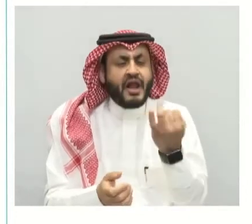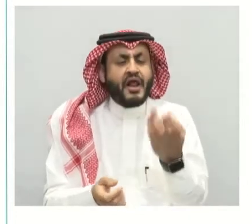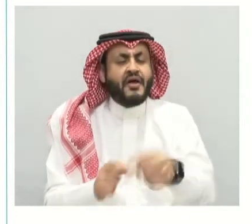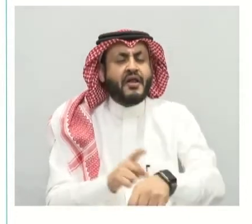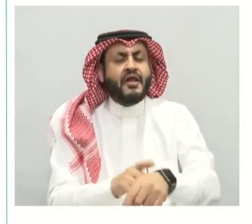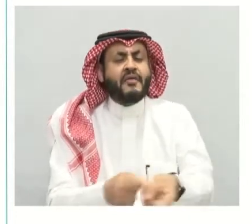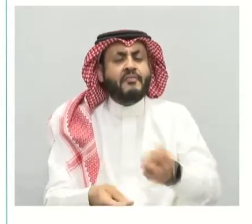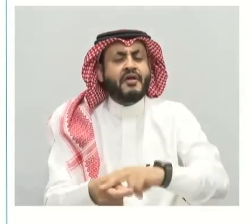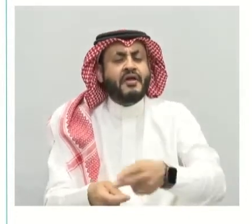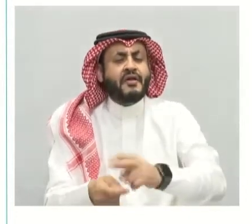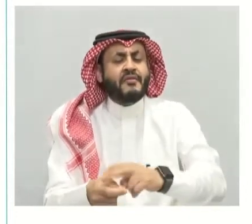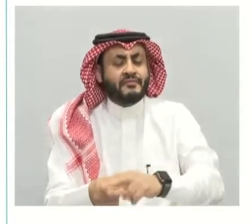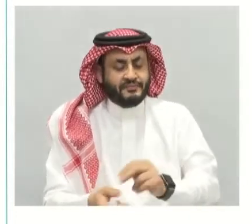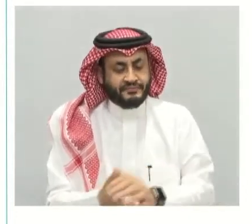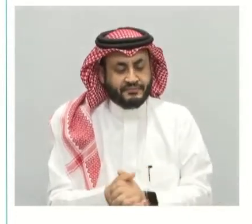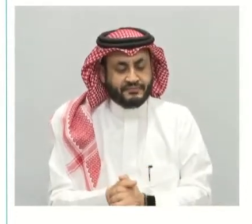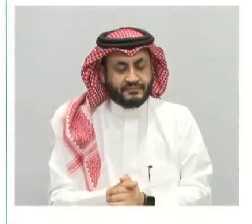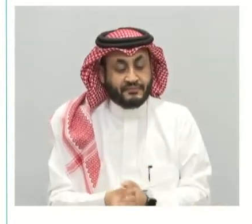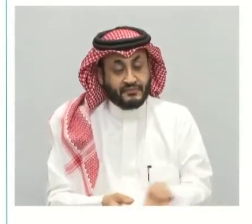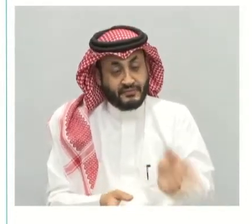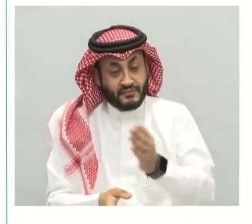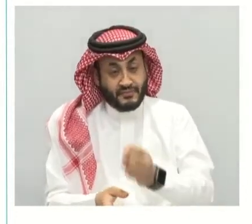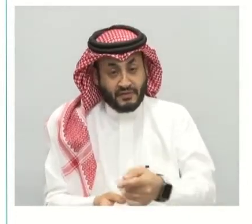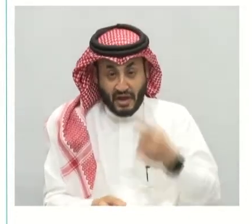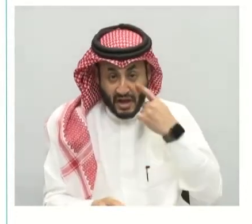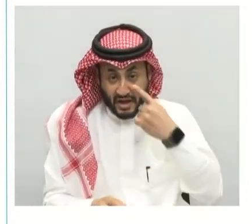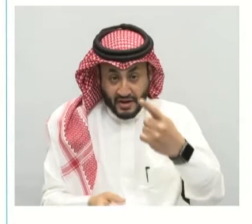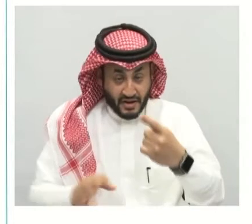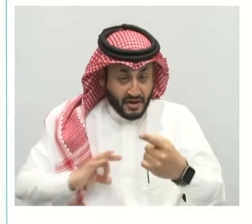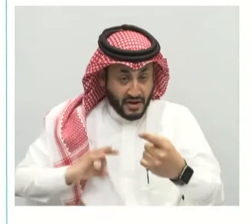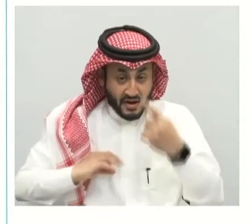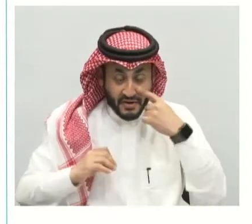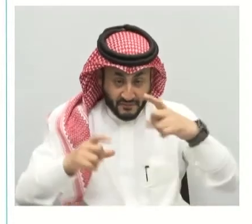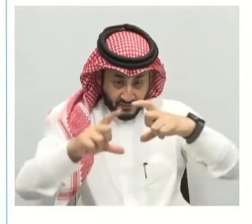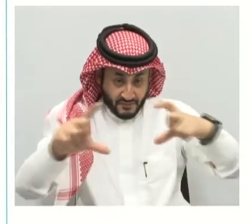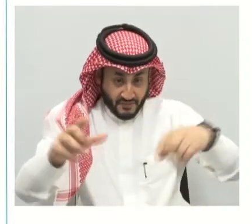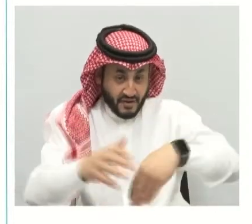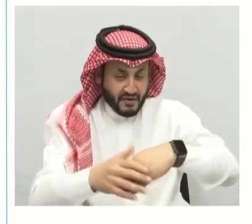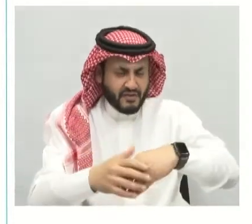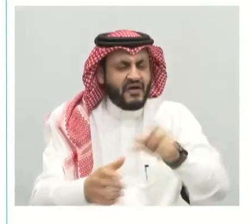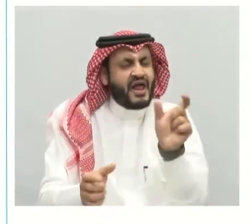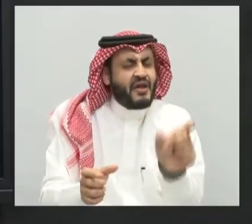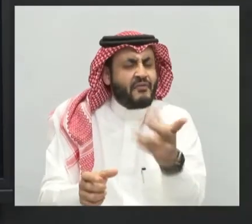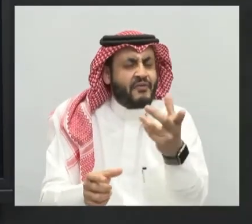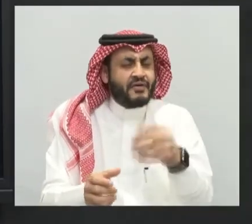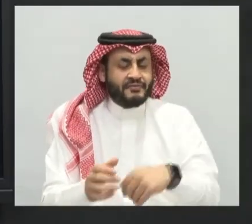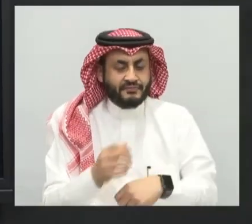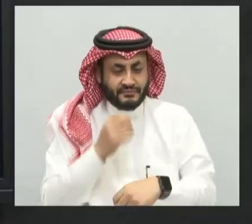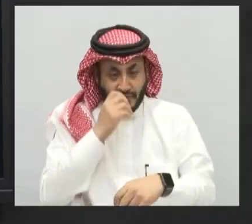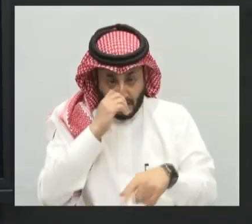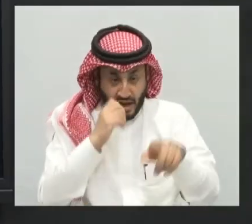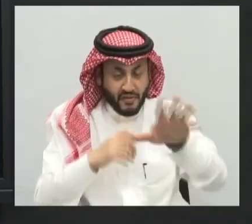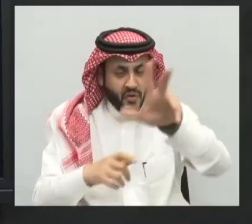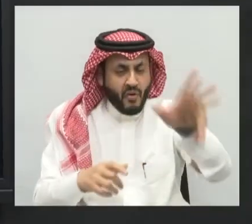often do you play them? And do you like to watch sports in TV? And which one? So these questions can help